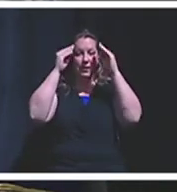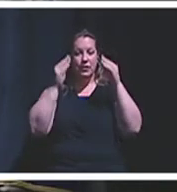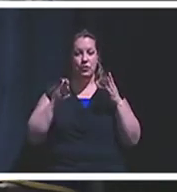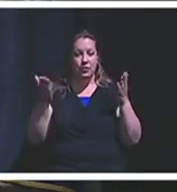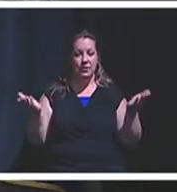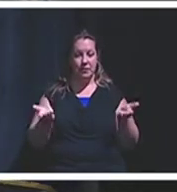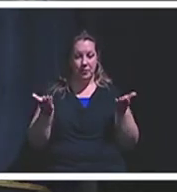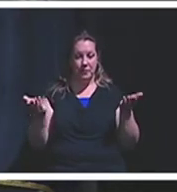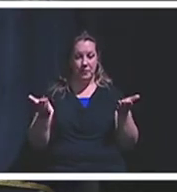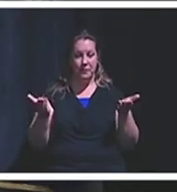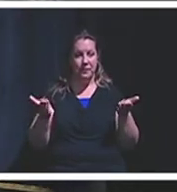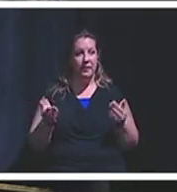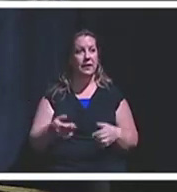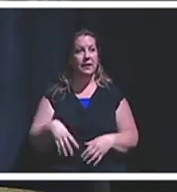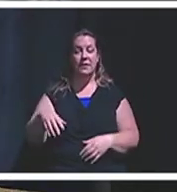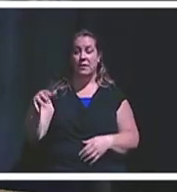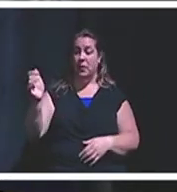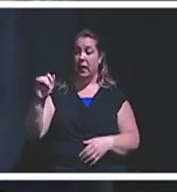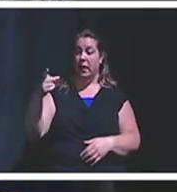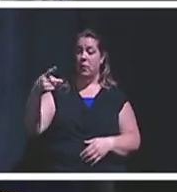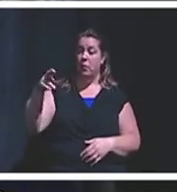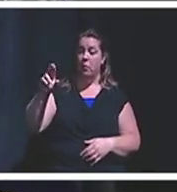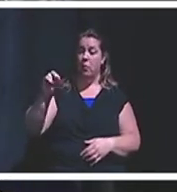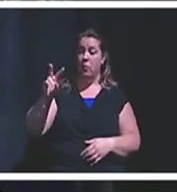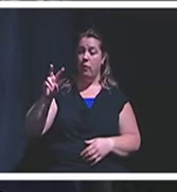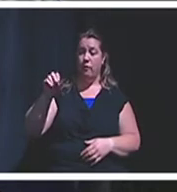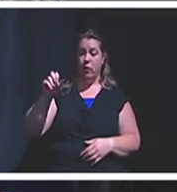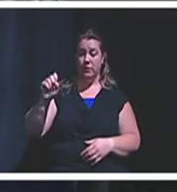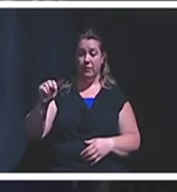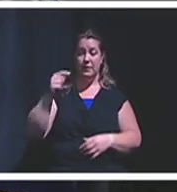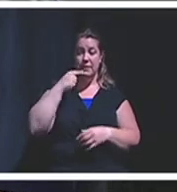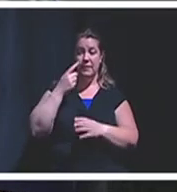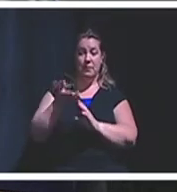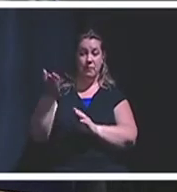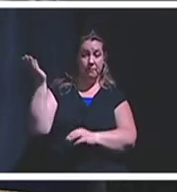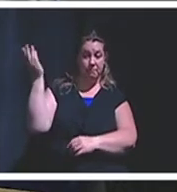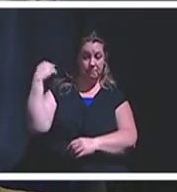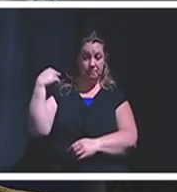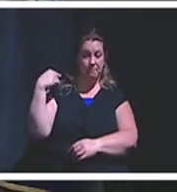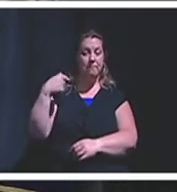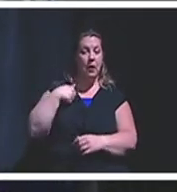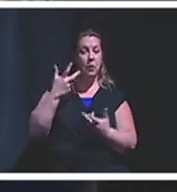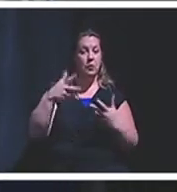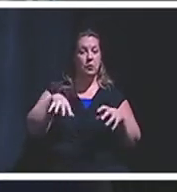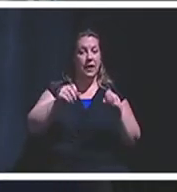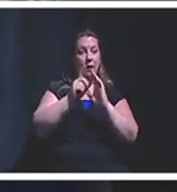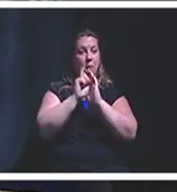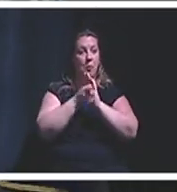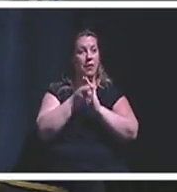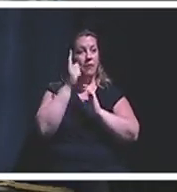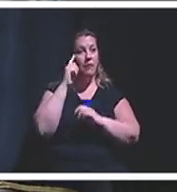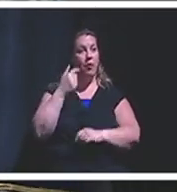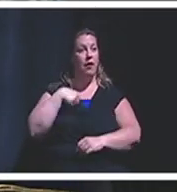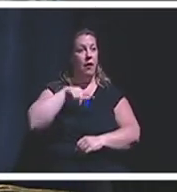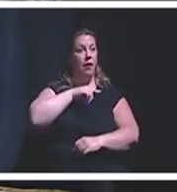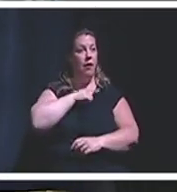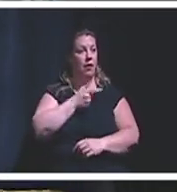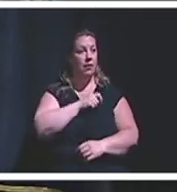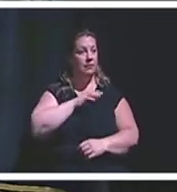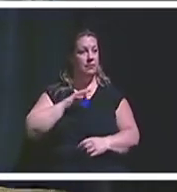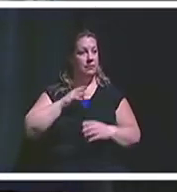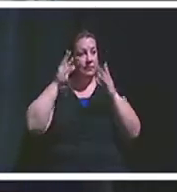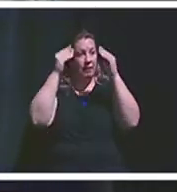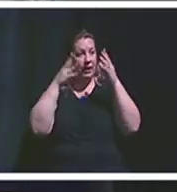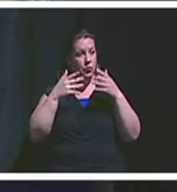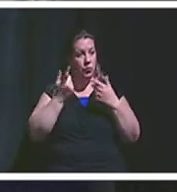So as the provost said earlier, I would like to take a moment for the faculty to stand and